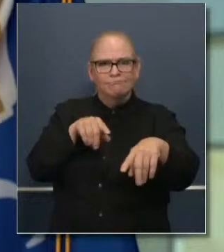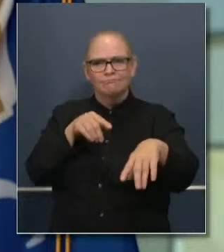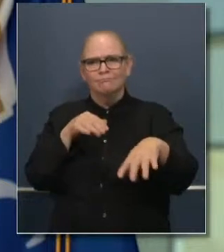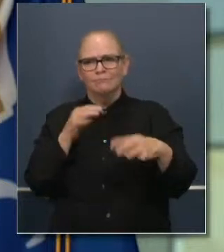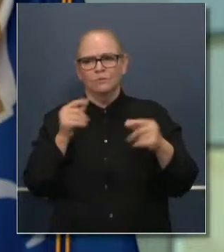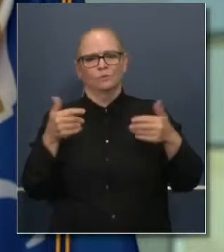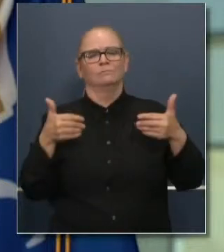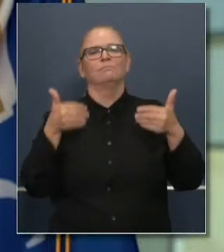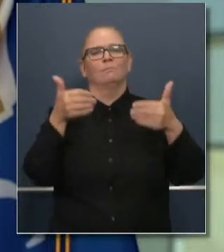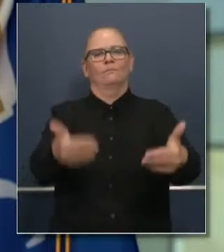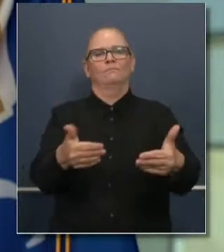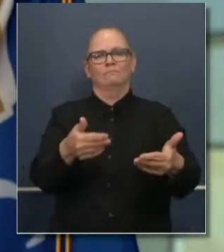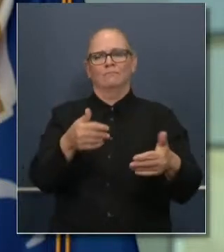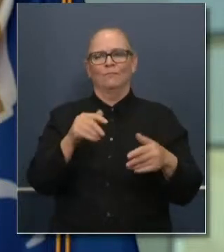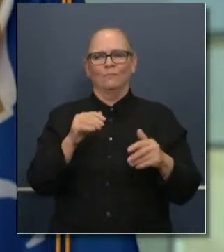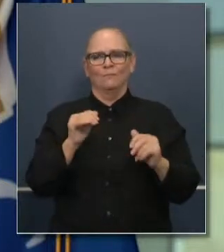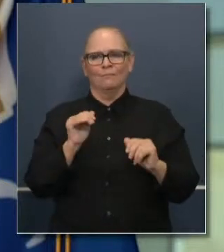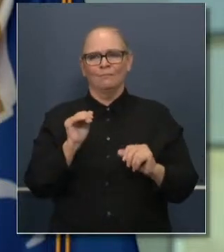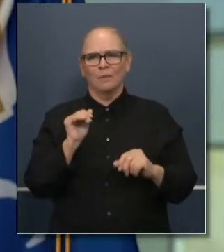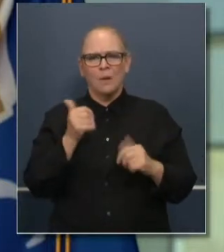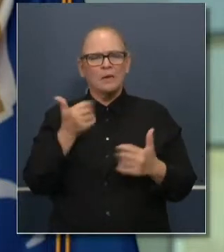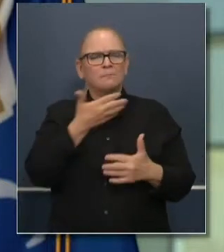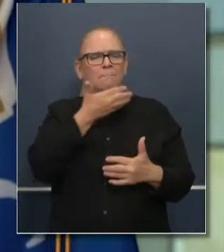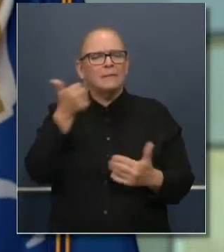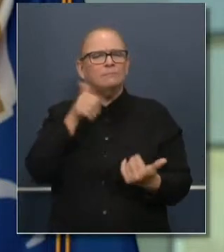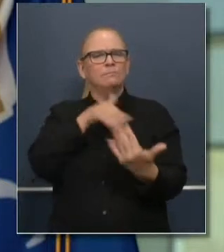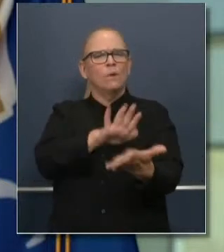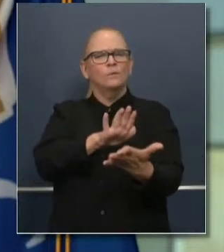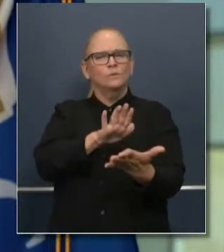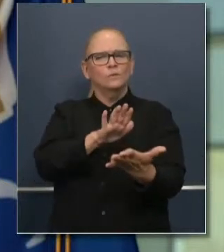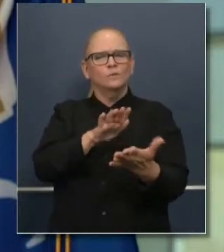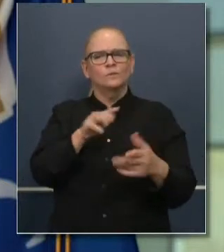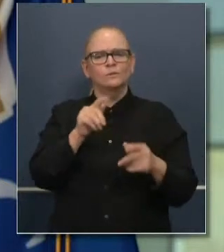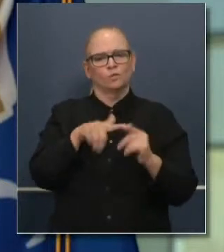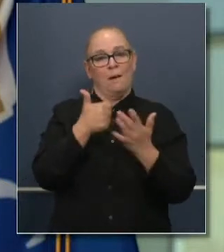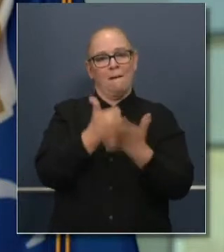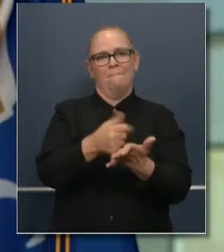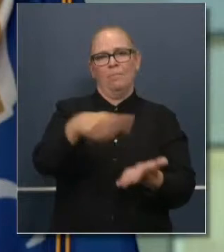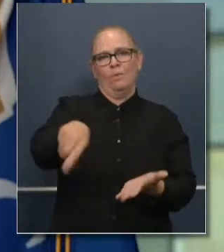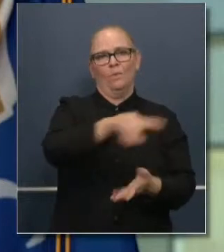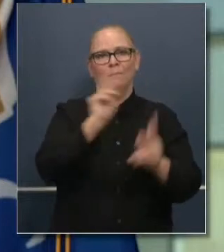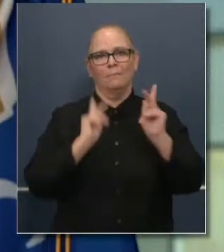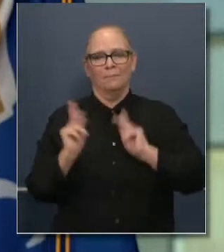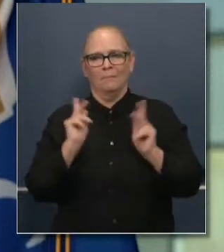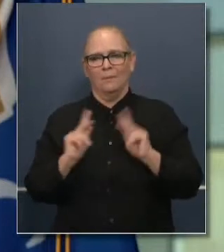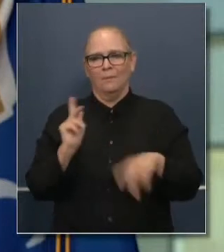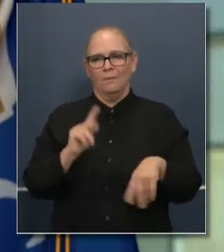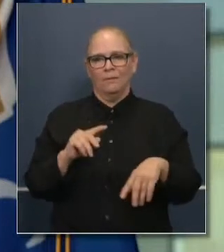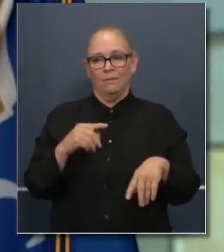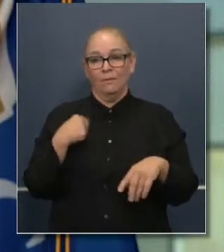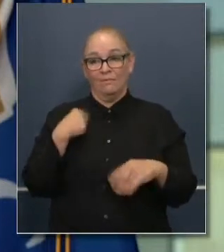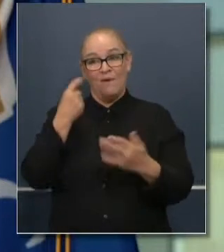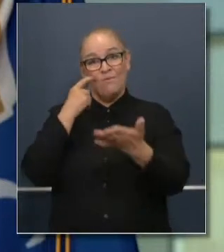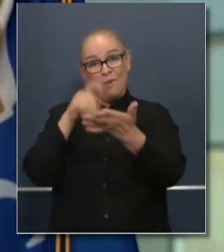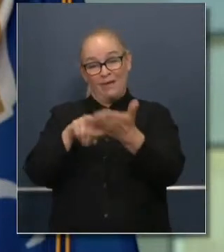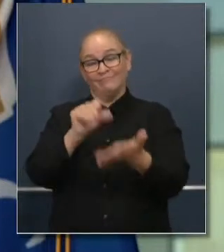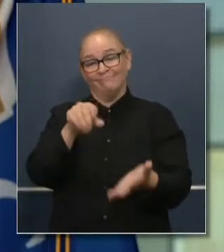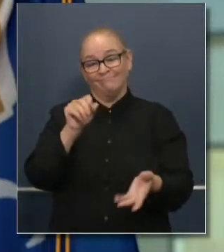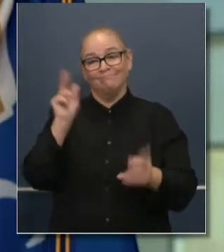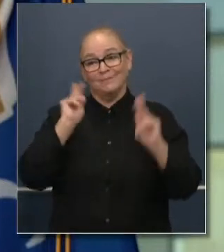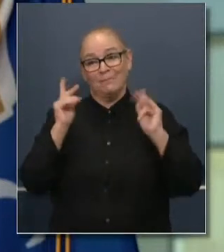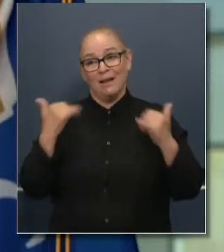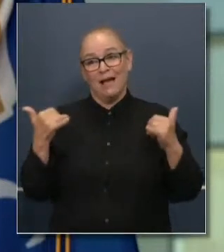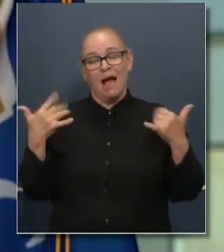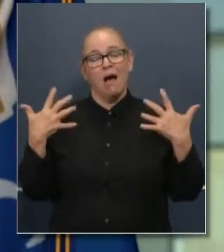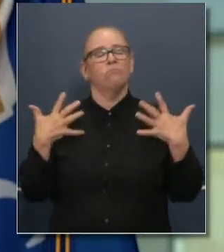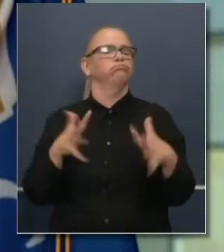kind of acuity and focus and determination that's required of the moment. We deeply recognize people's anxiety. We